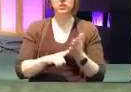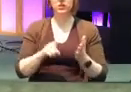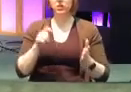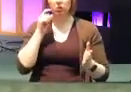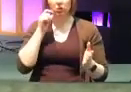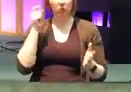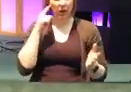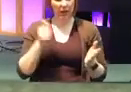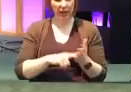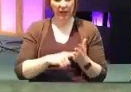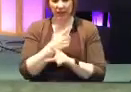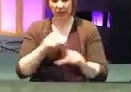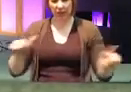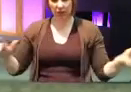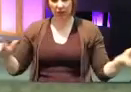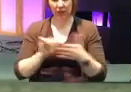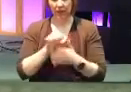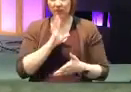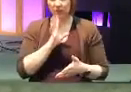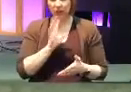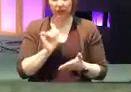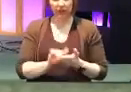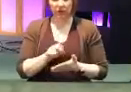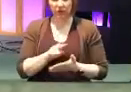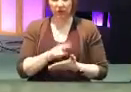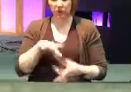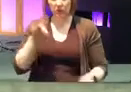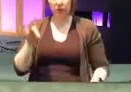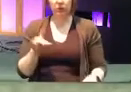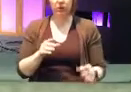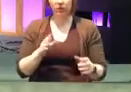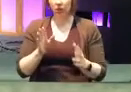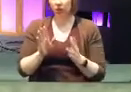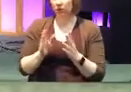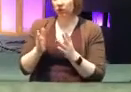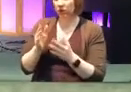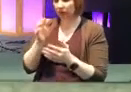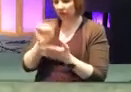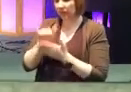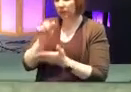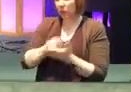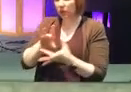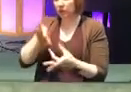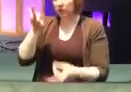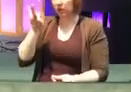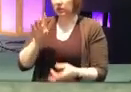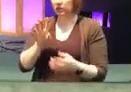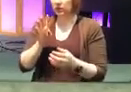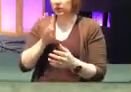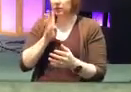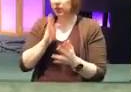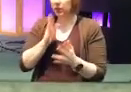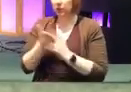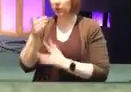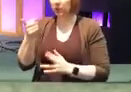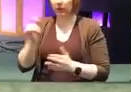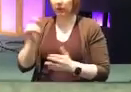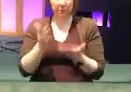you don't recognize the language that you're speaking. That's the baptism of the Holy Spirit. That's the Holy Spirit praying through you. Others of you, you may just be speaking in English. That's